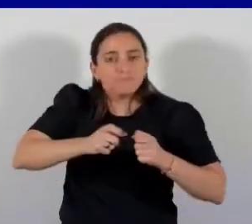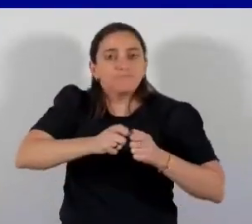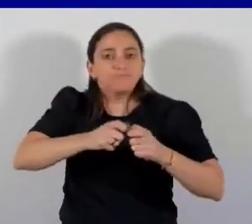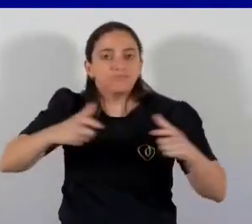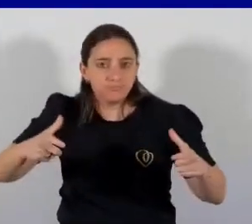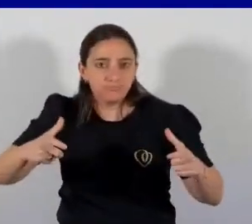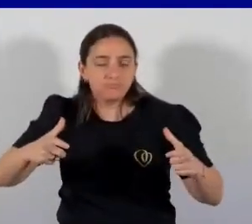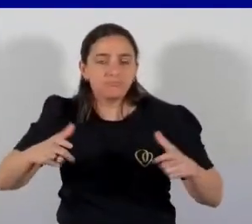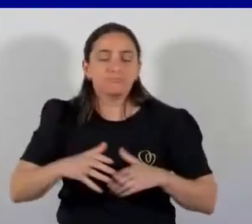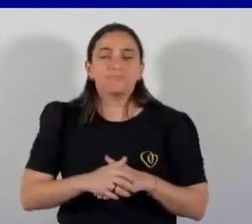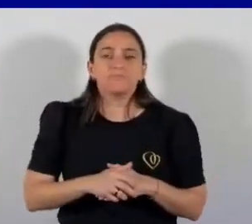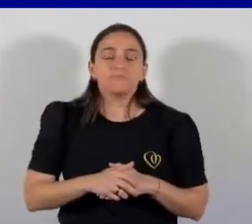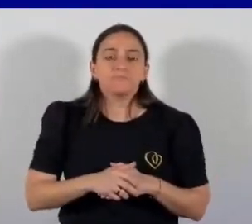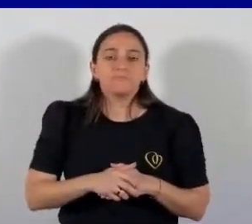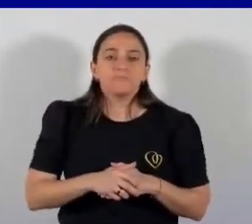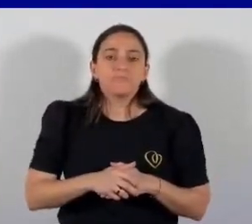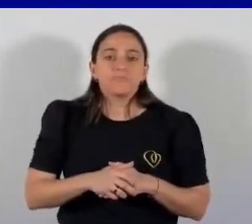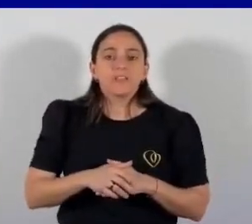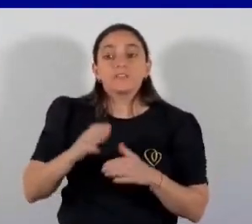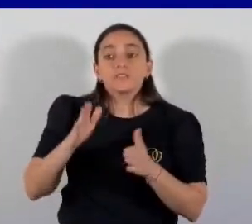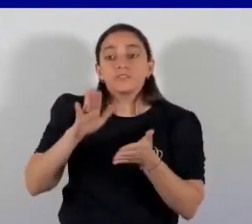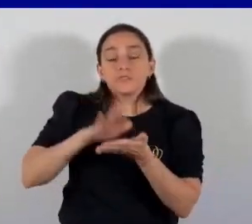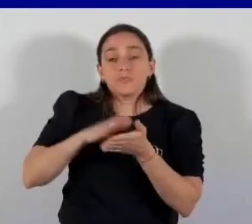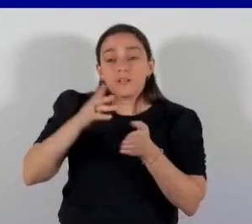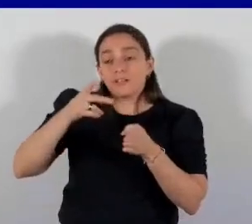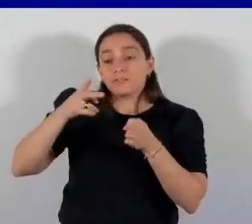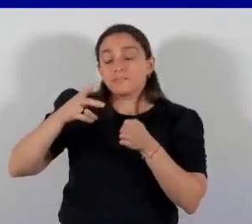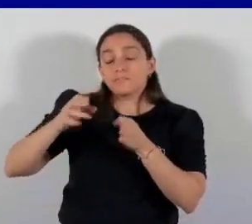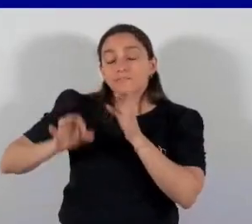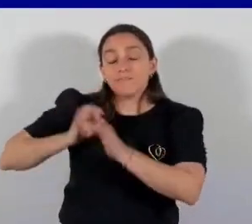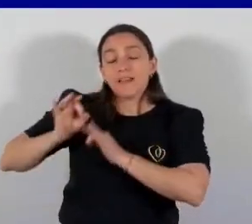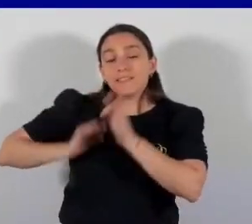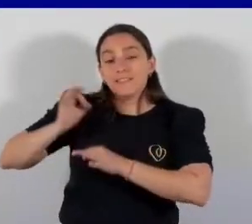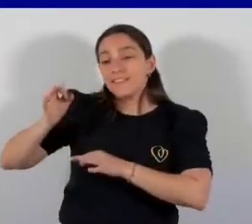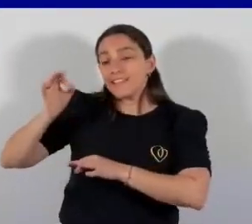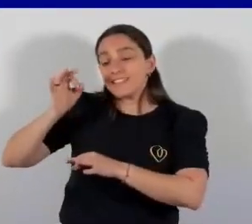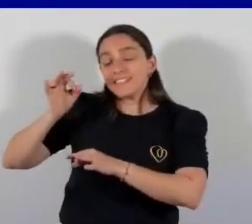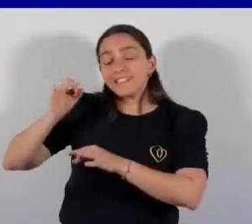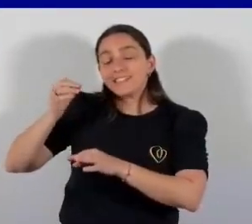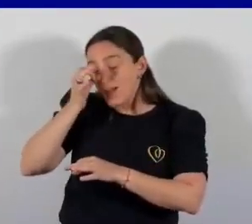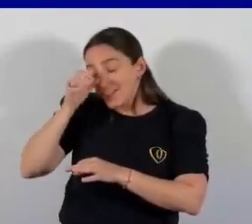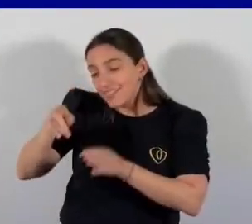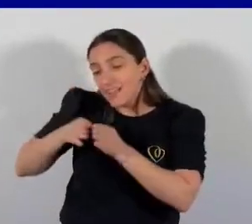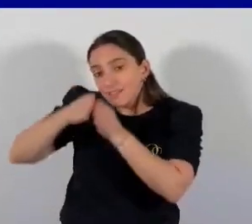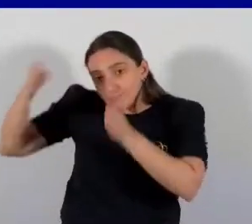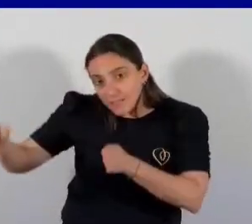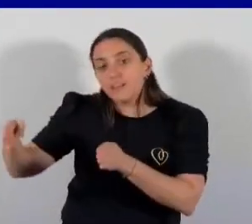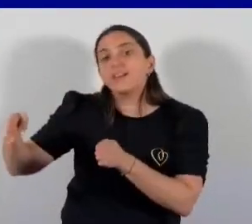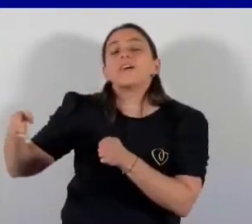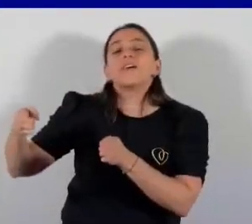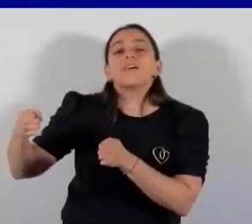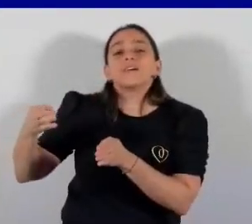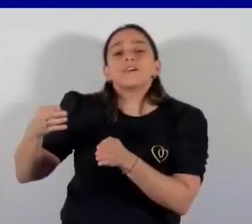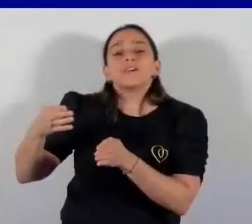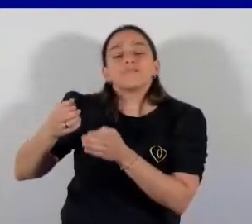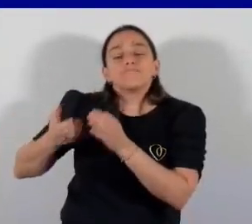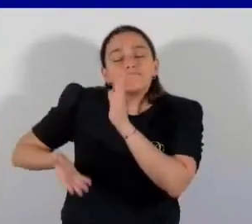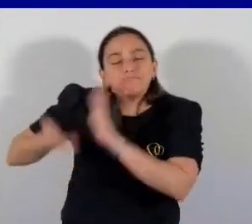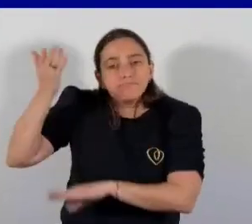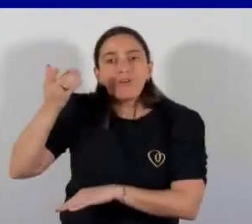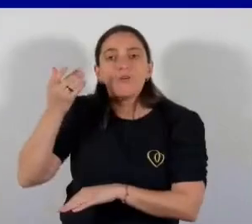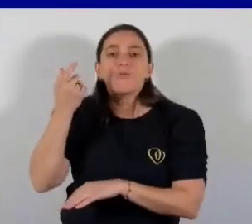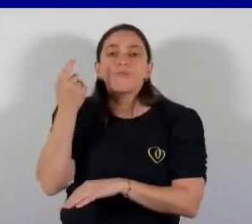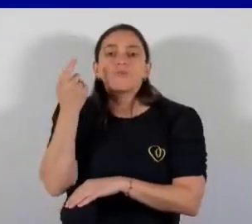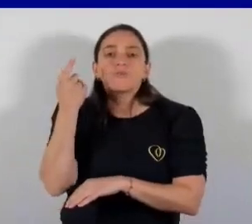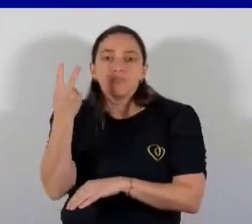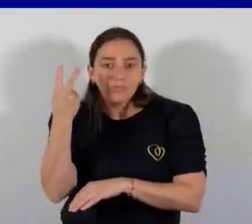it accelerated again. lo que es en la segunda parte del siglo XX creció al And in the second part of the 20th century, it grew by 2.1%. quiere decir